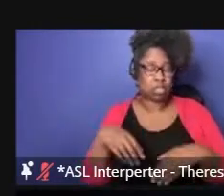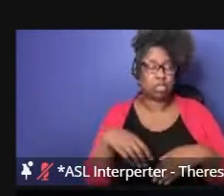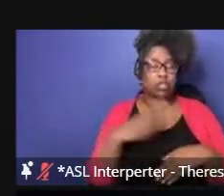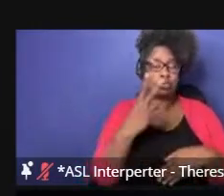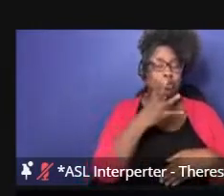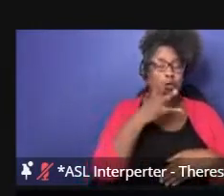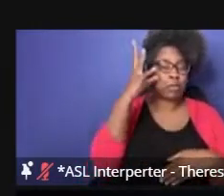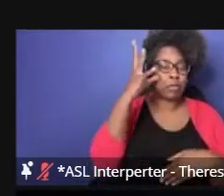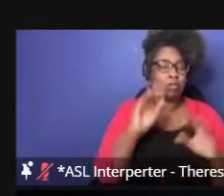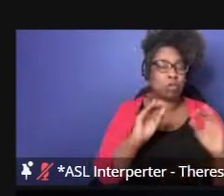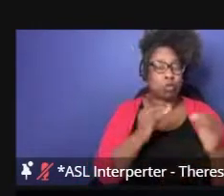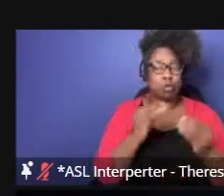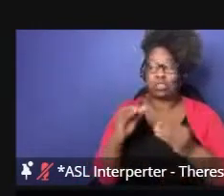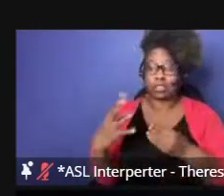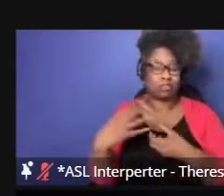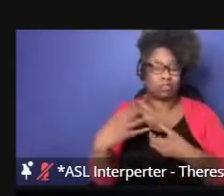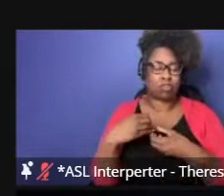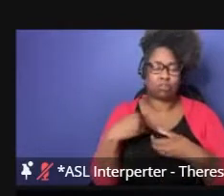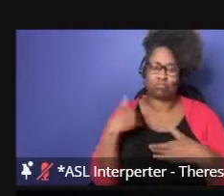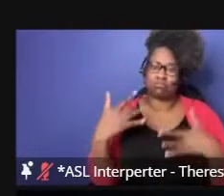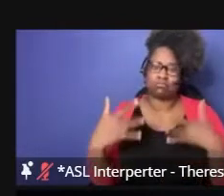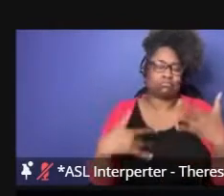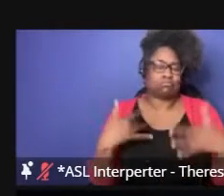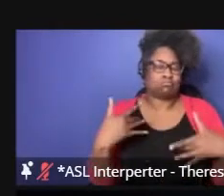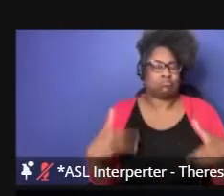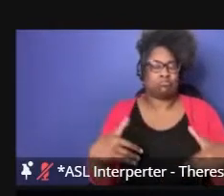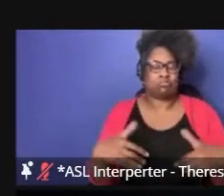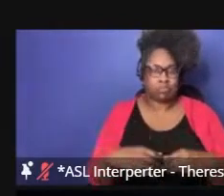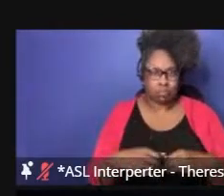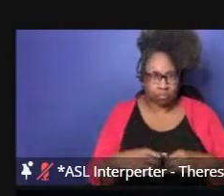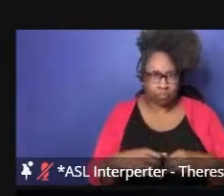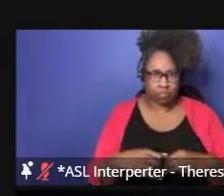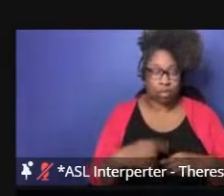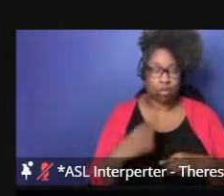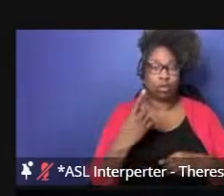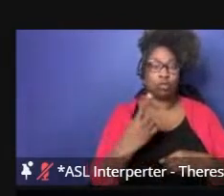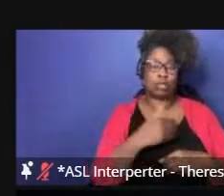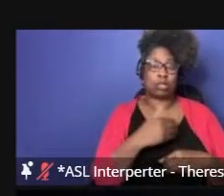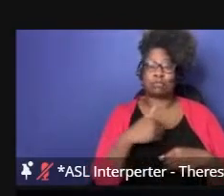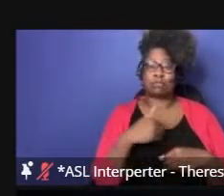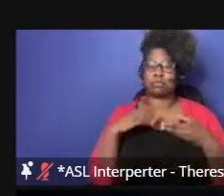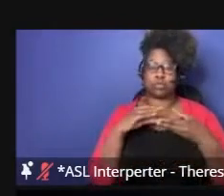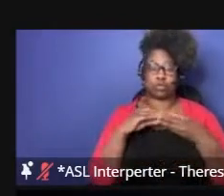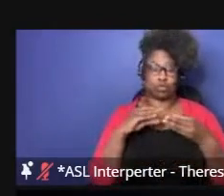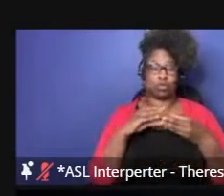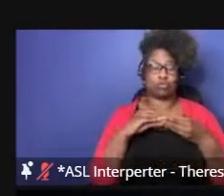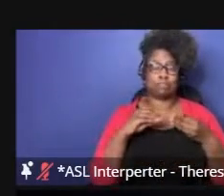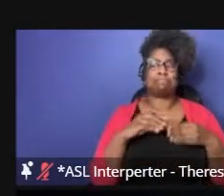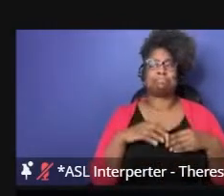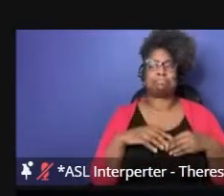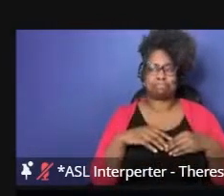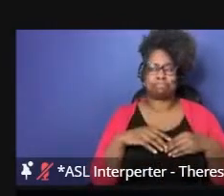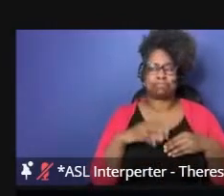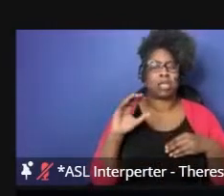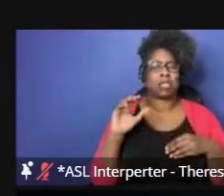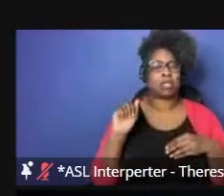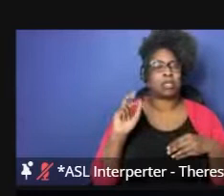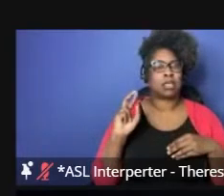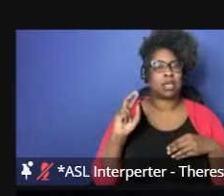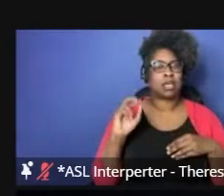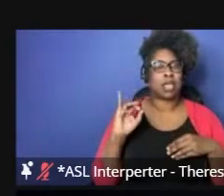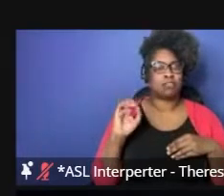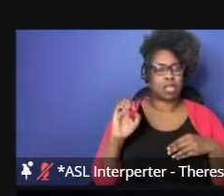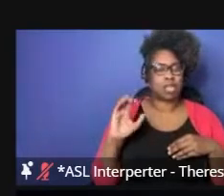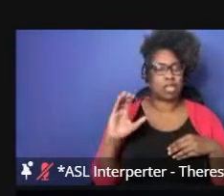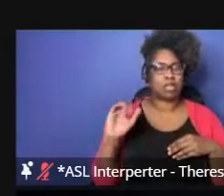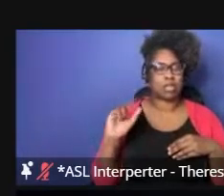So I'm just excited about that. As far as a one member story, Carrie Calico, she's one of our